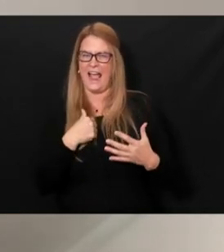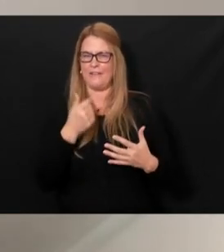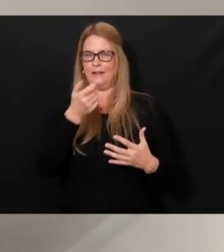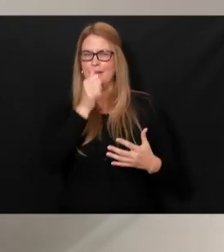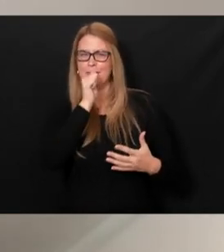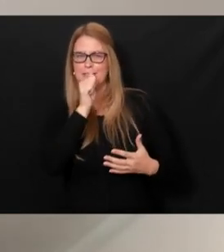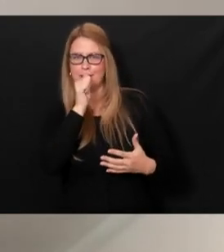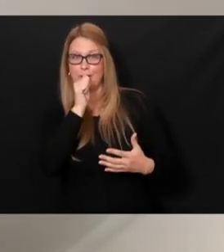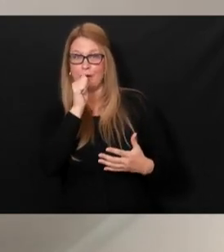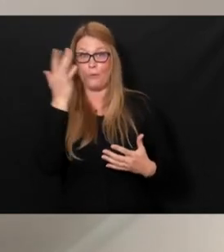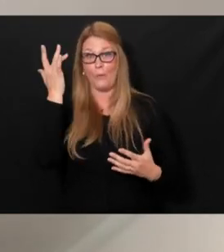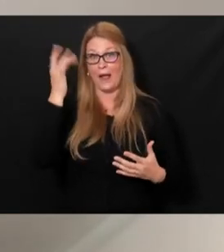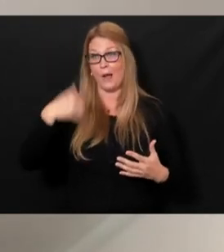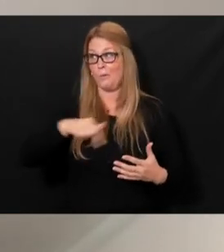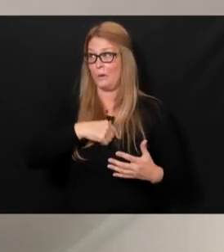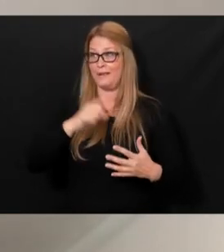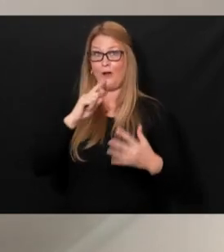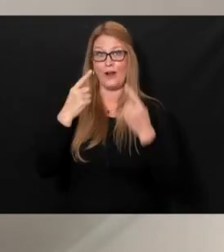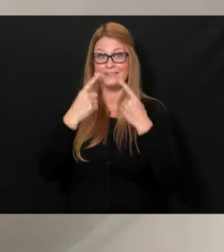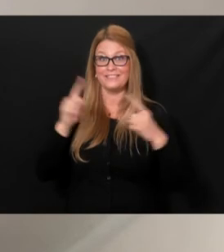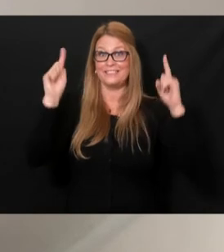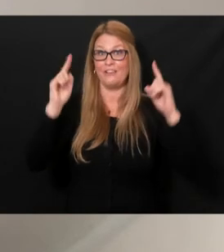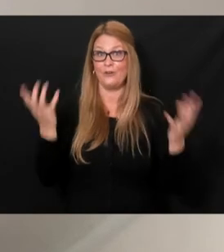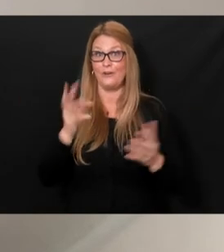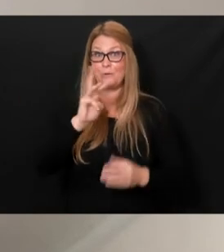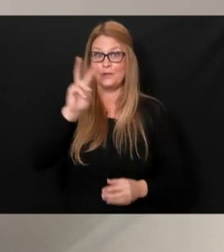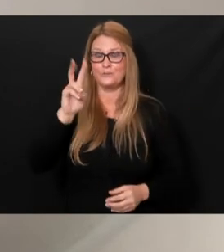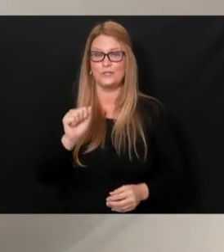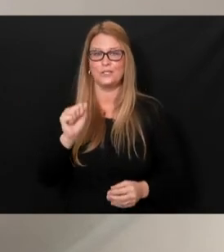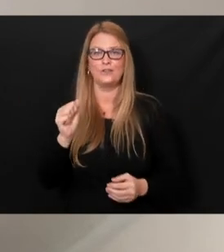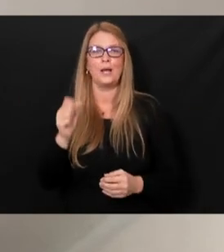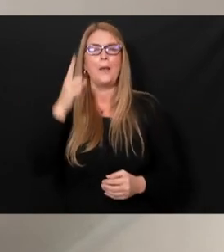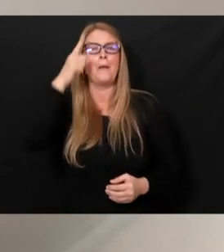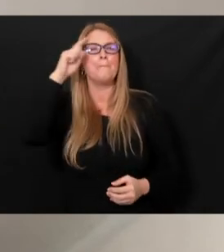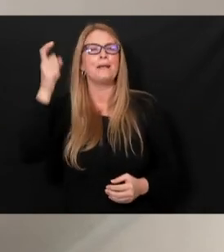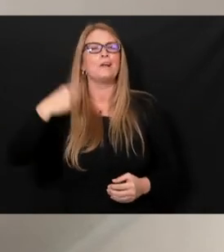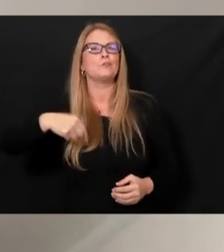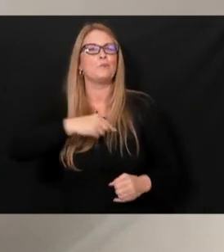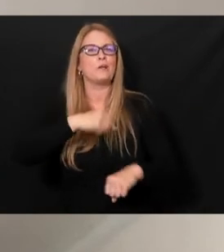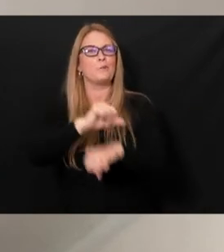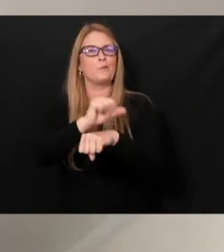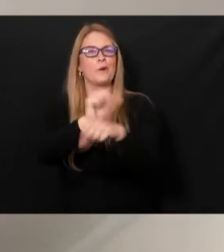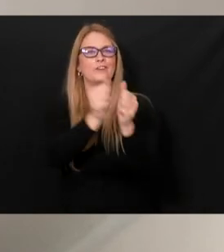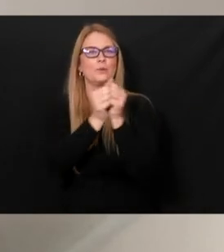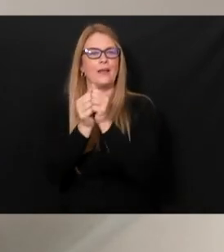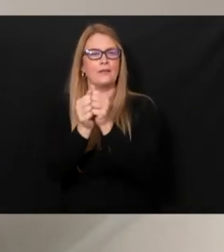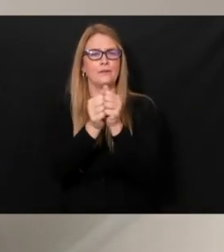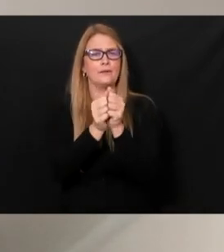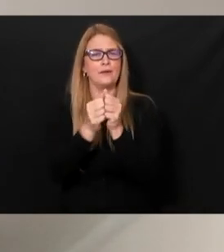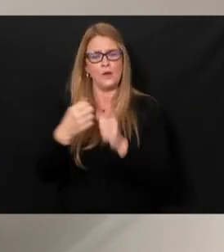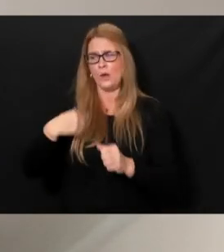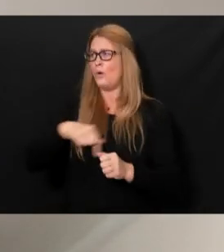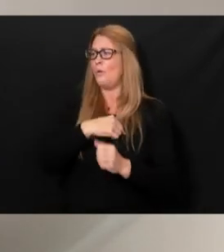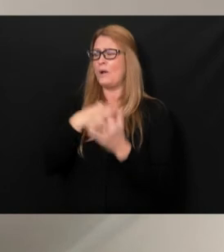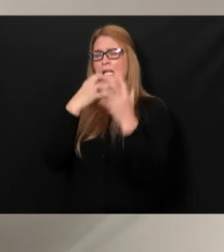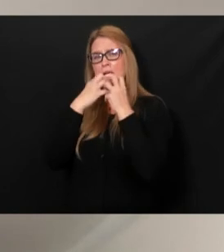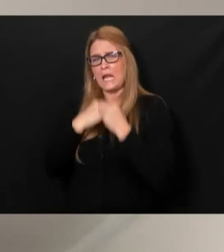our success in West Virginia has been the fact that we've stayed together, that we care for each other, that we are